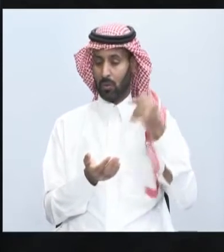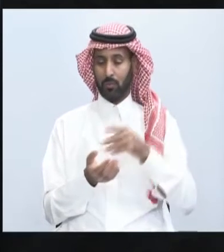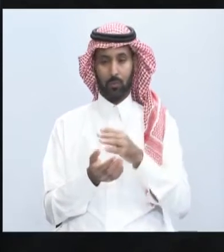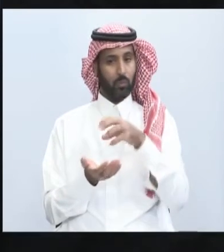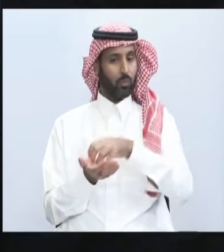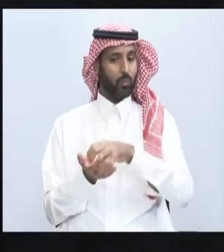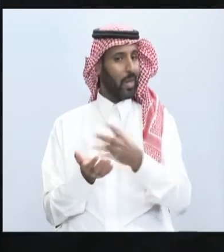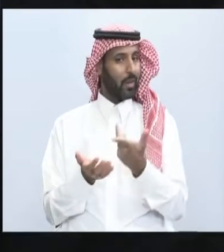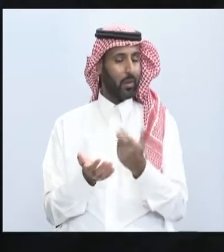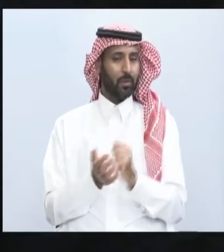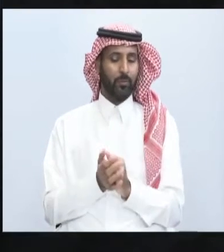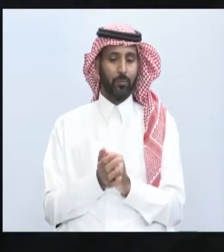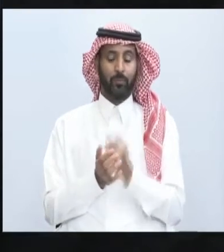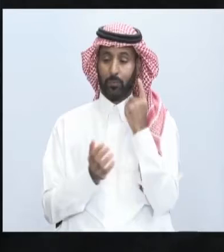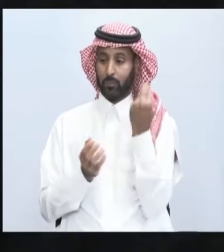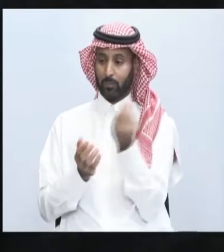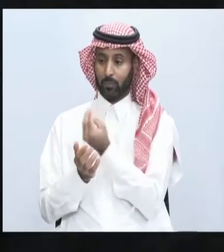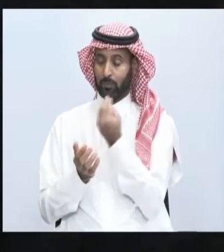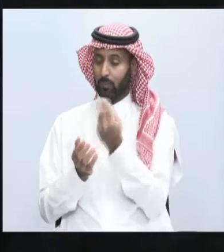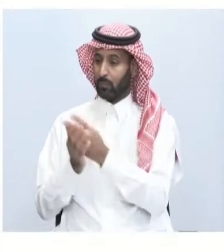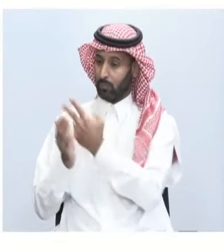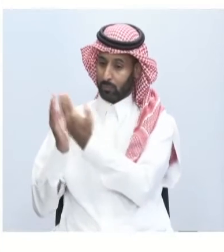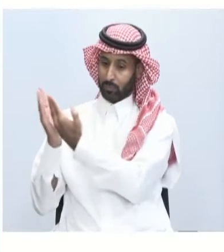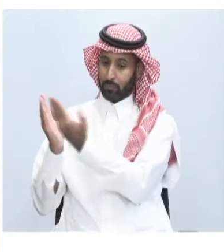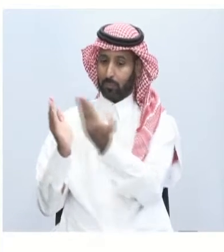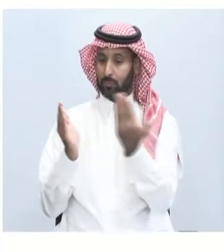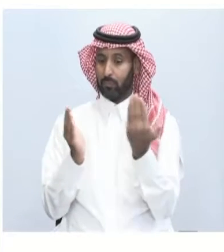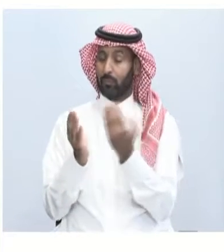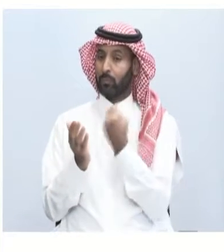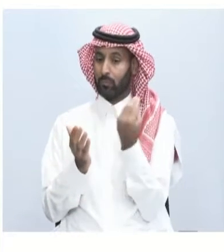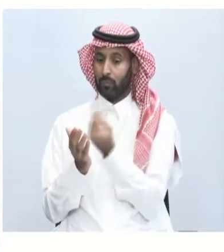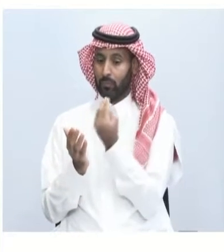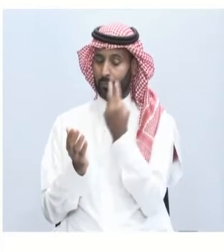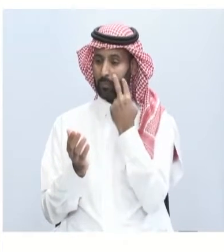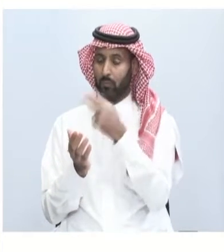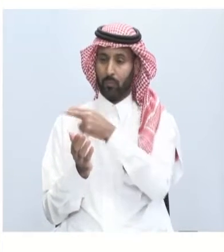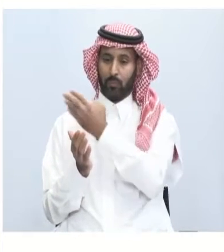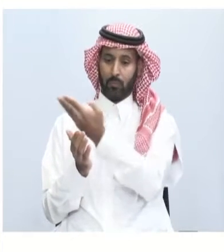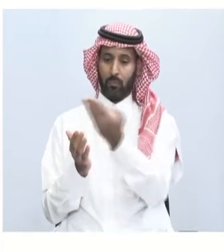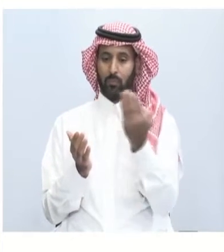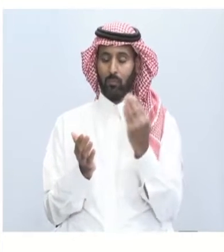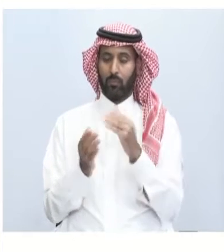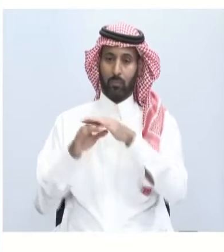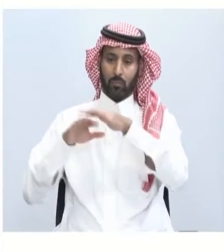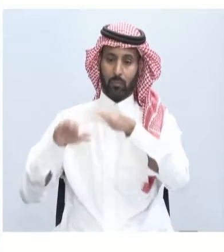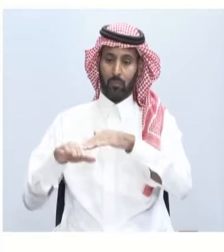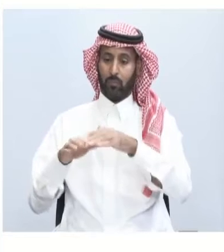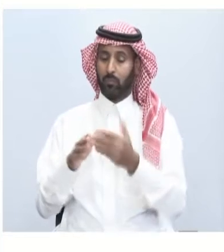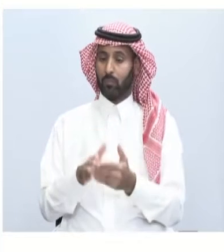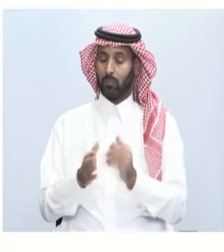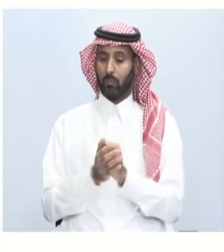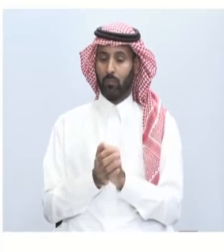used? Very good. They are usually put in a museum. So a museum